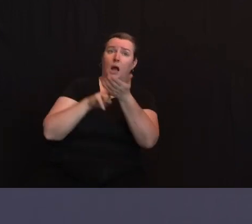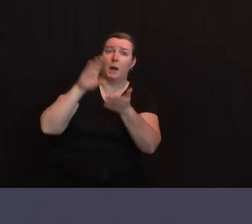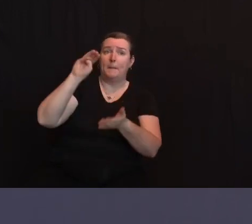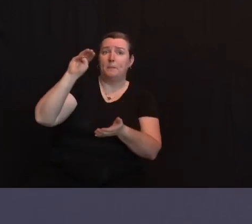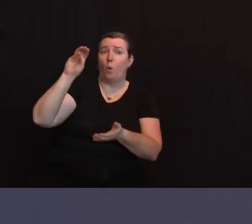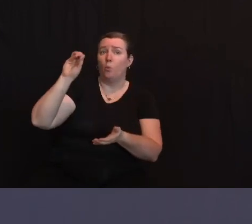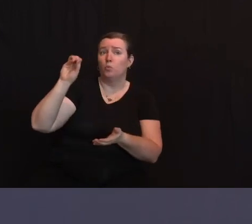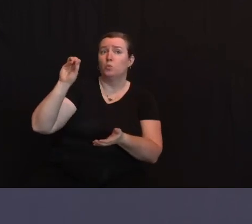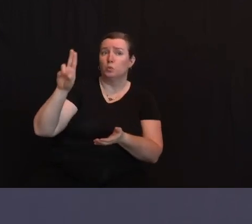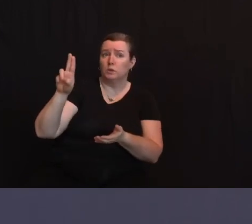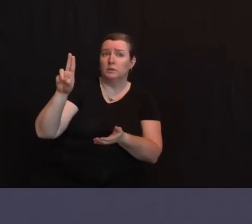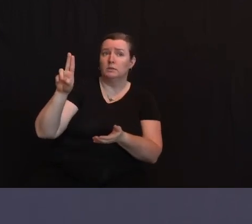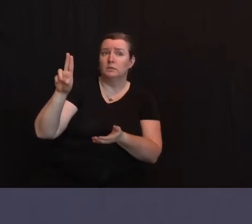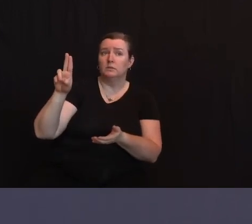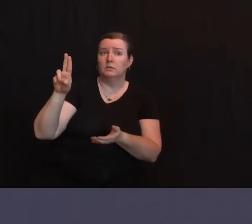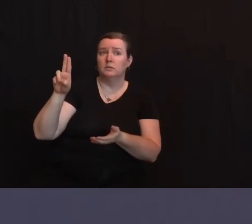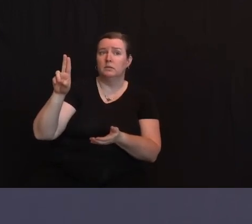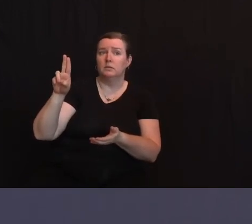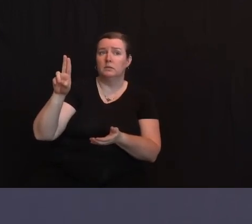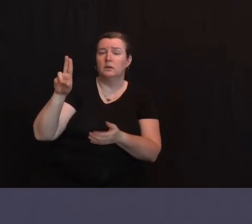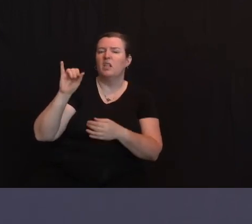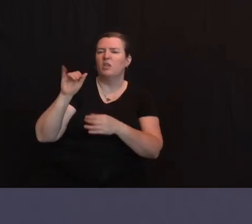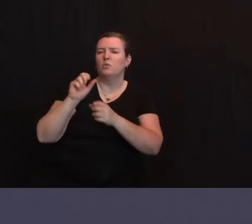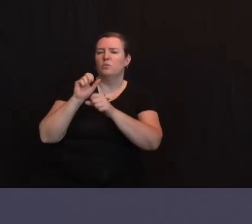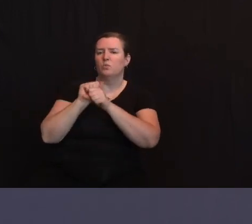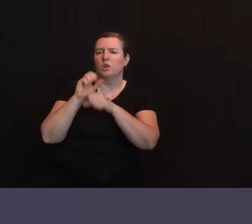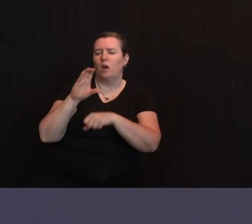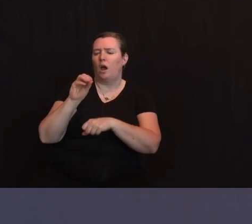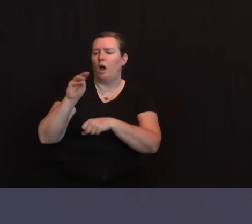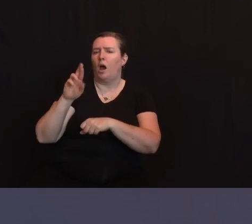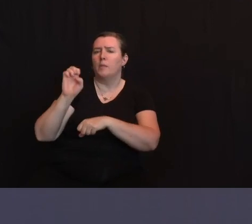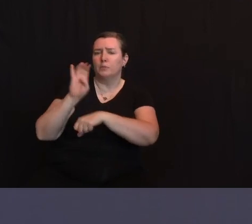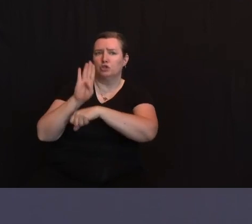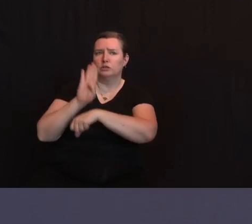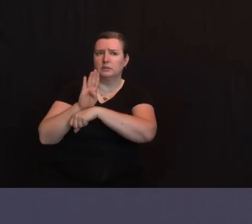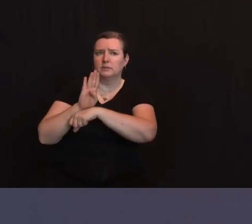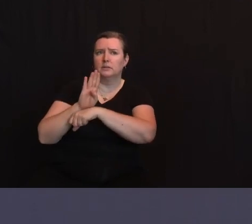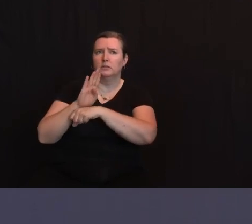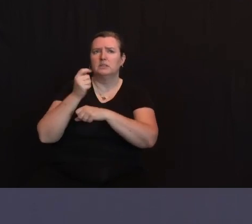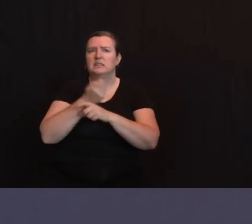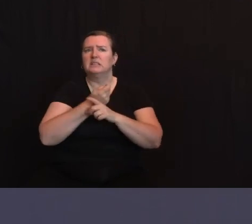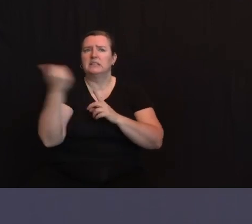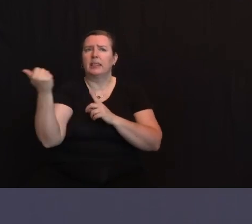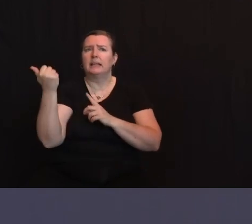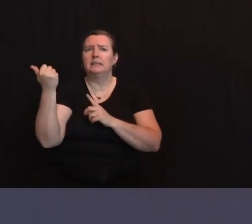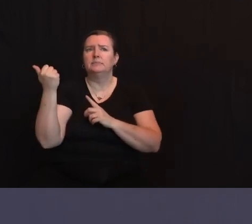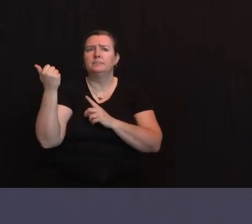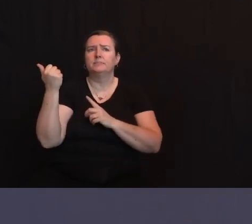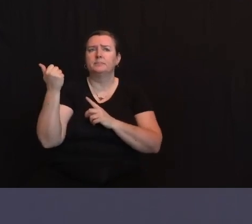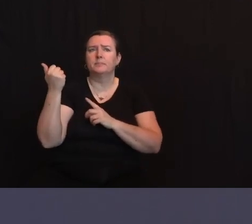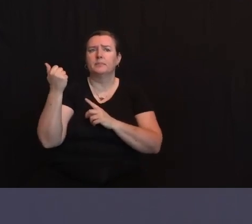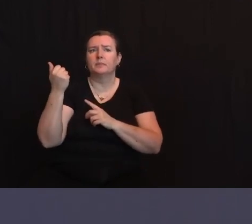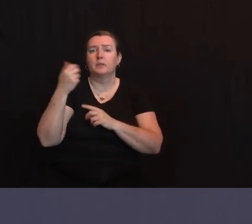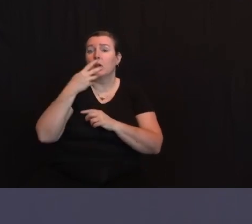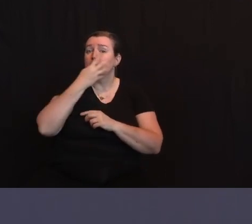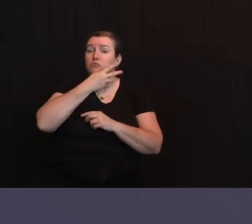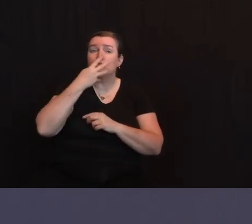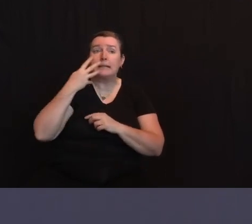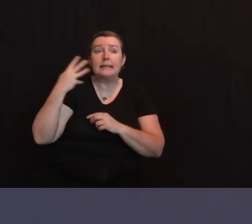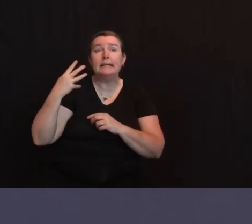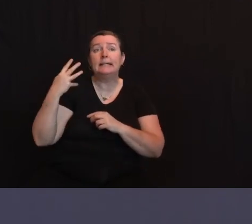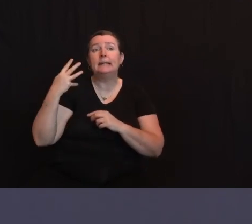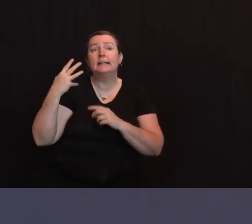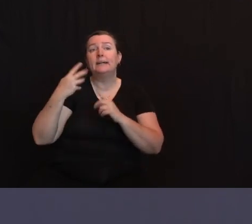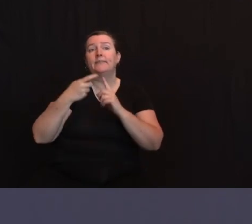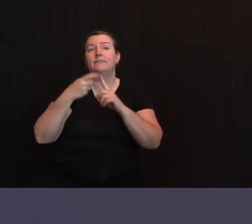undocumented immigrants from the apportionment count in the census? Do you plan to sue the Trump administration over this action? How many new